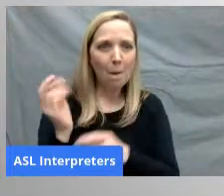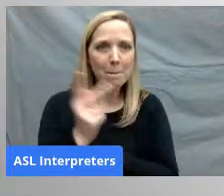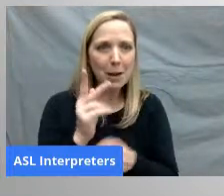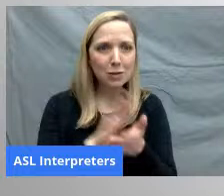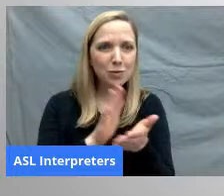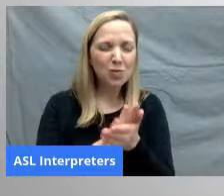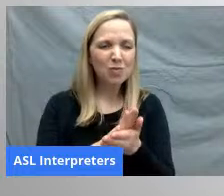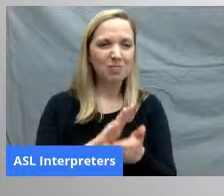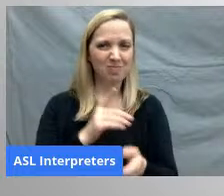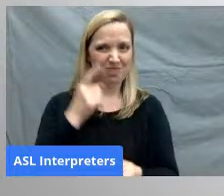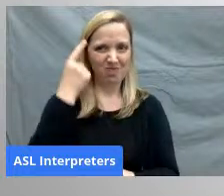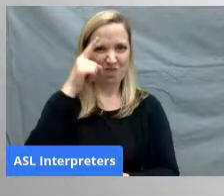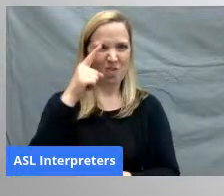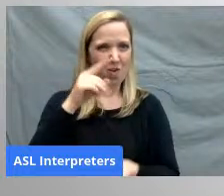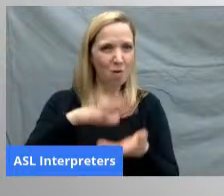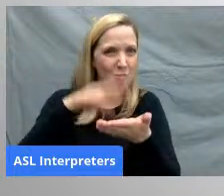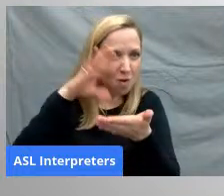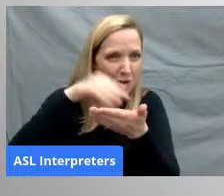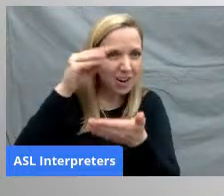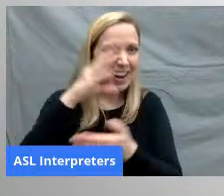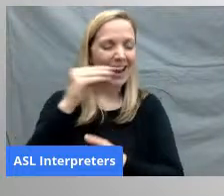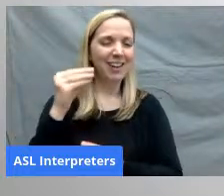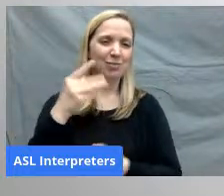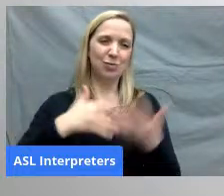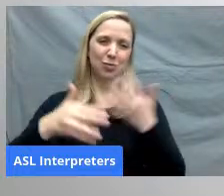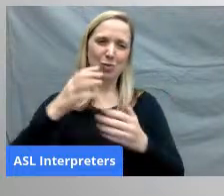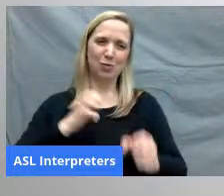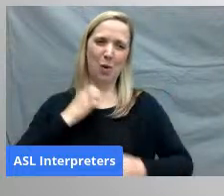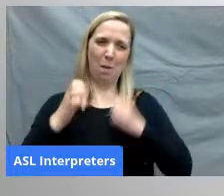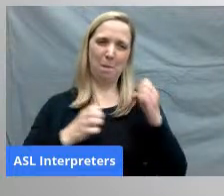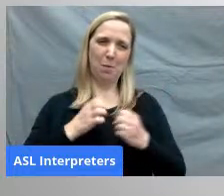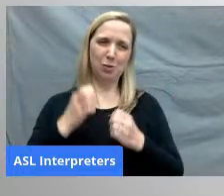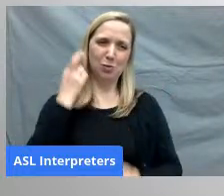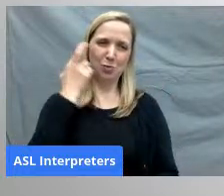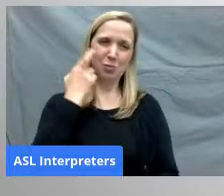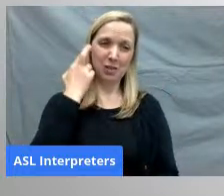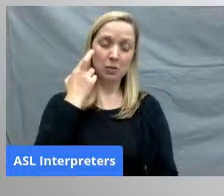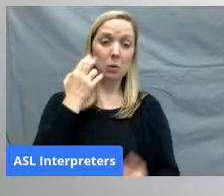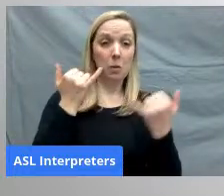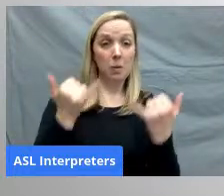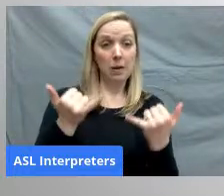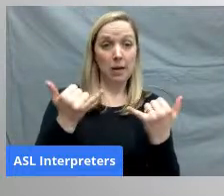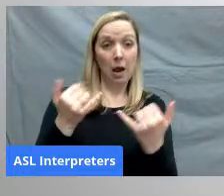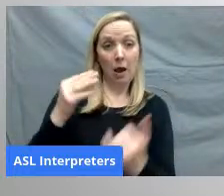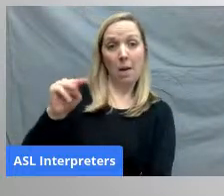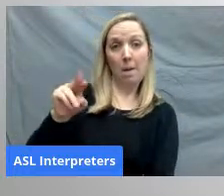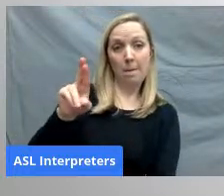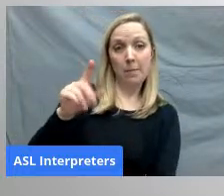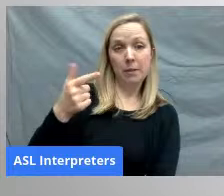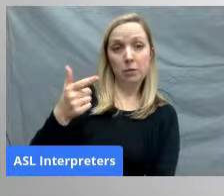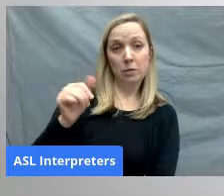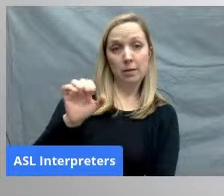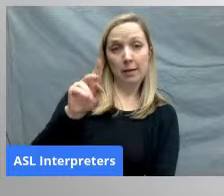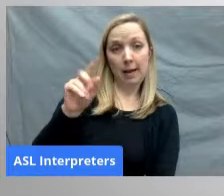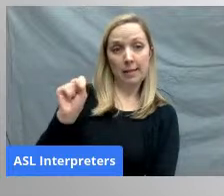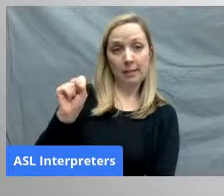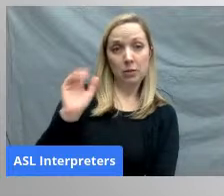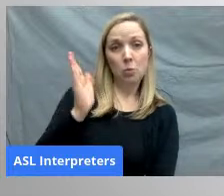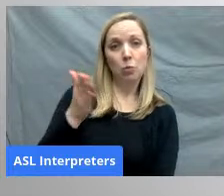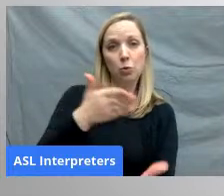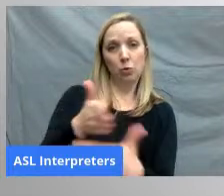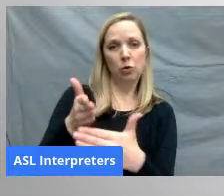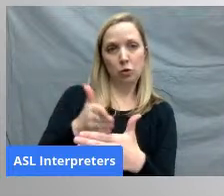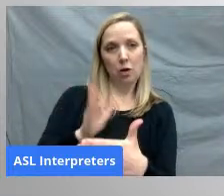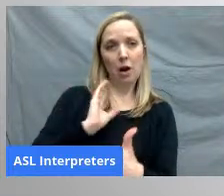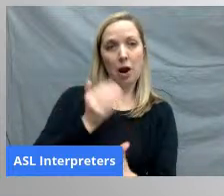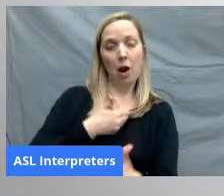emotionally. So Mr. Gaskins is going to share with you our proposed plan for